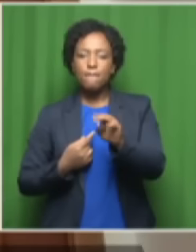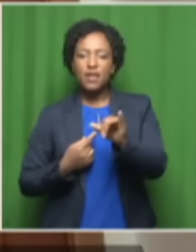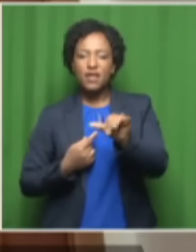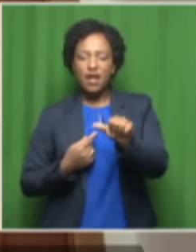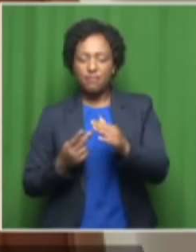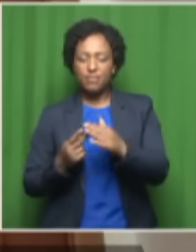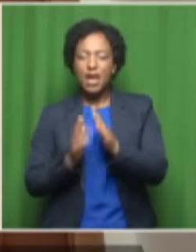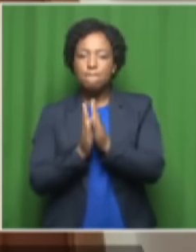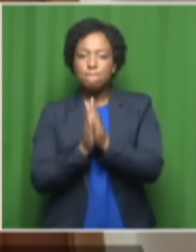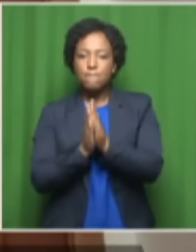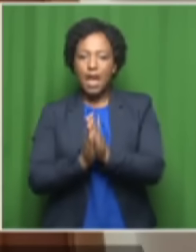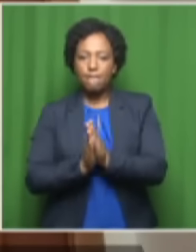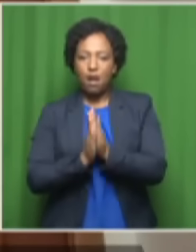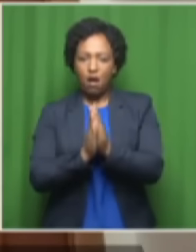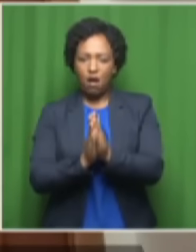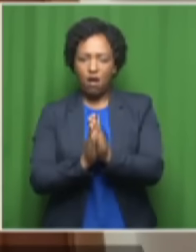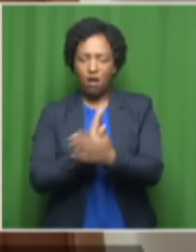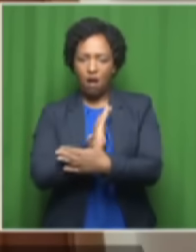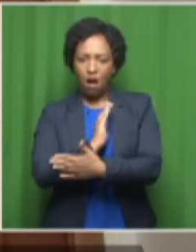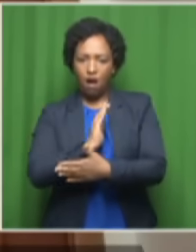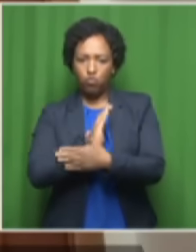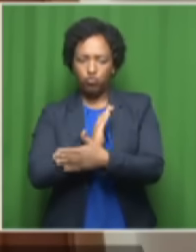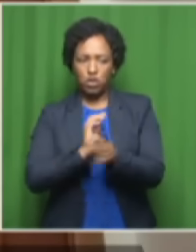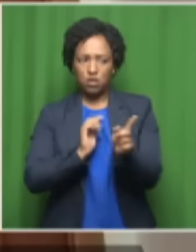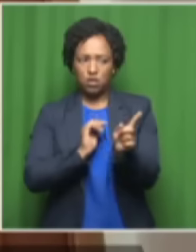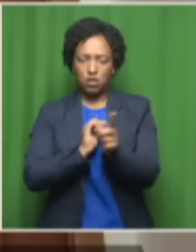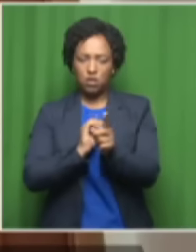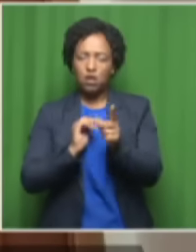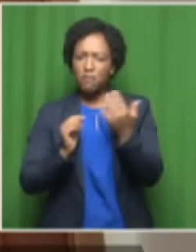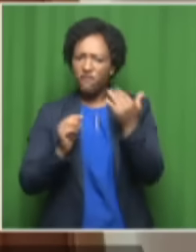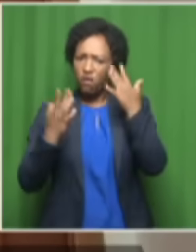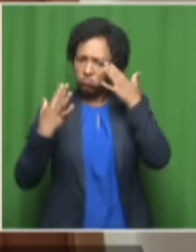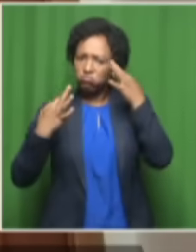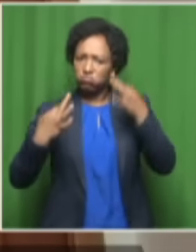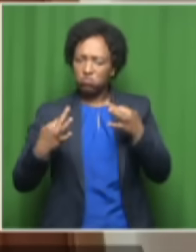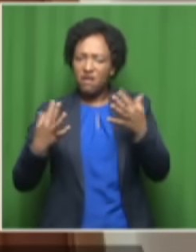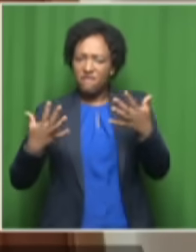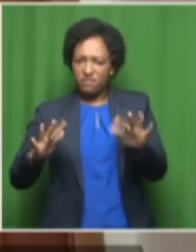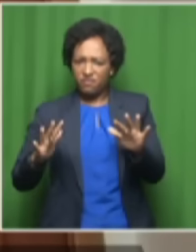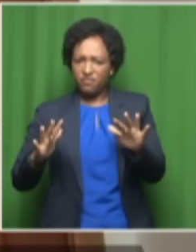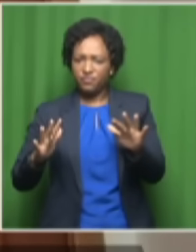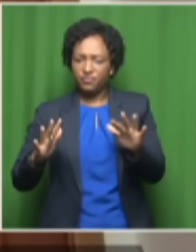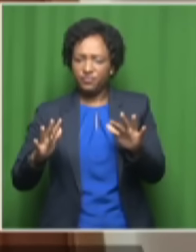indicate provisional measures in that situation to stop the